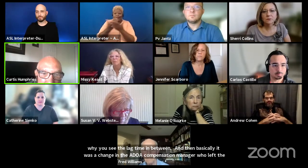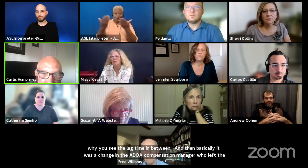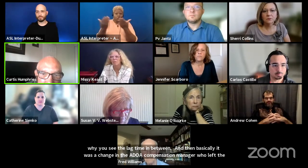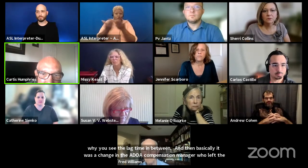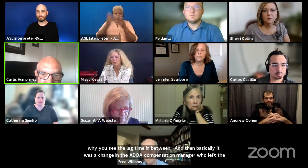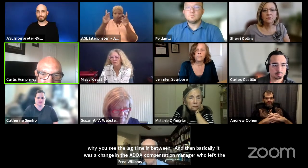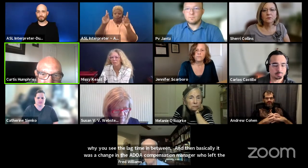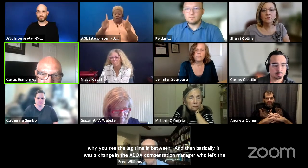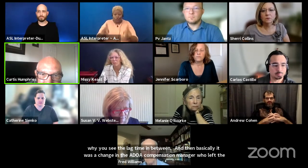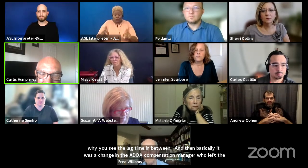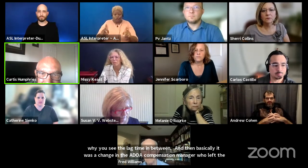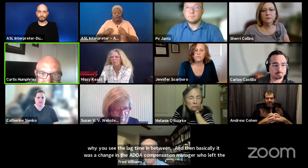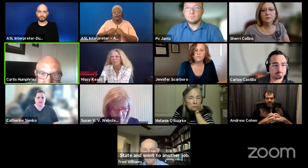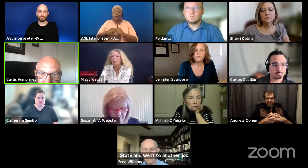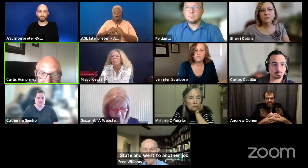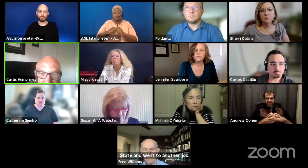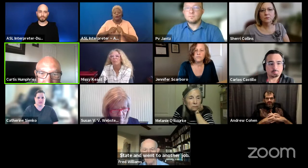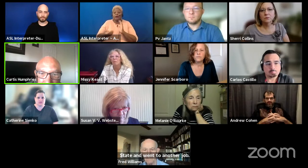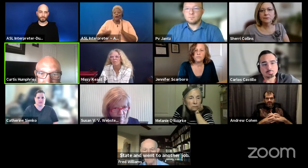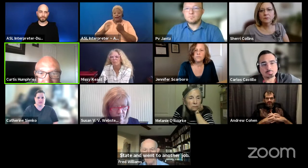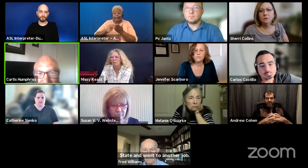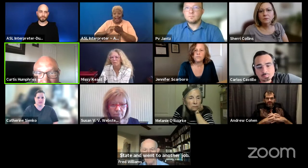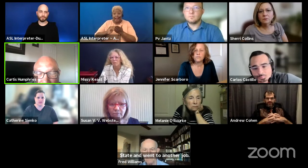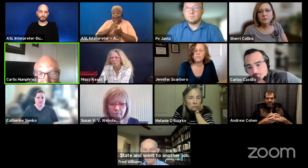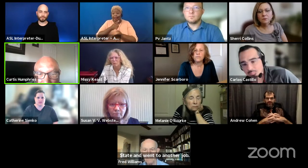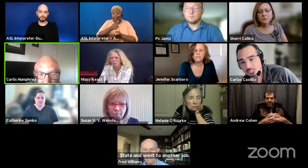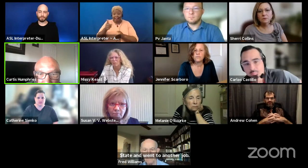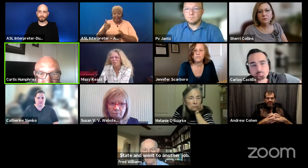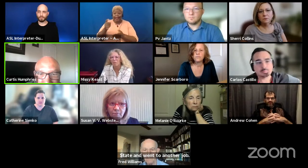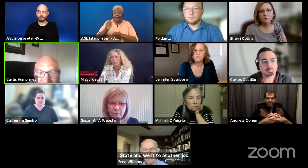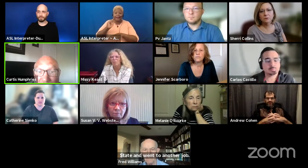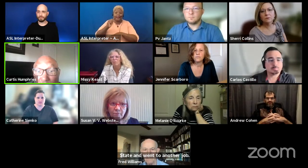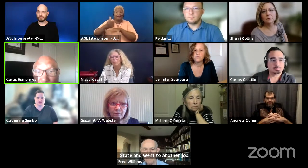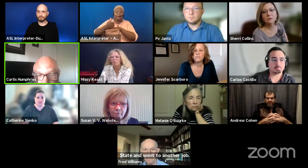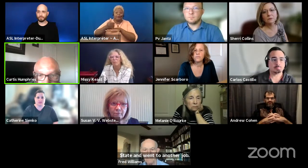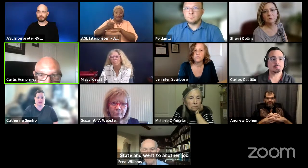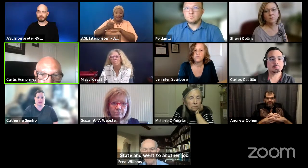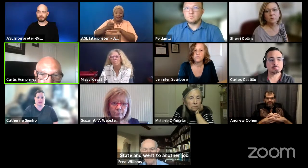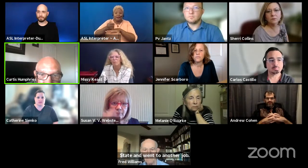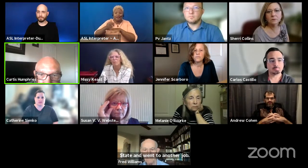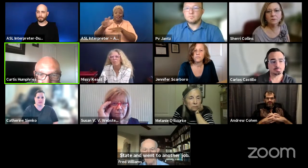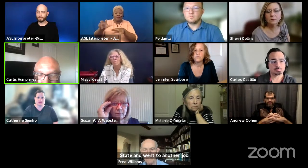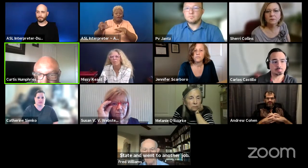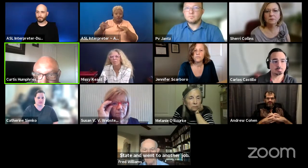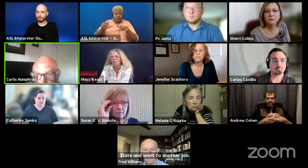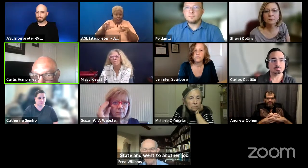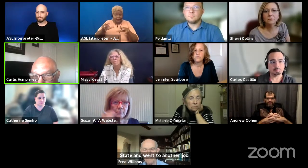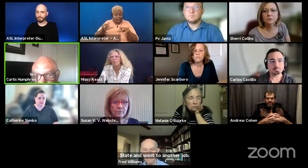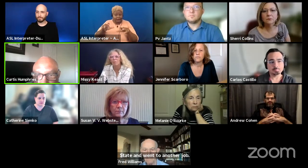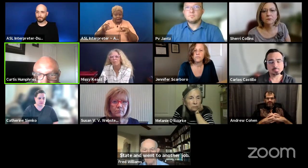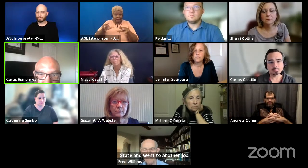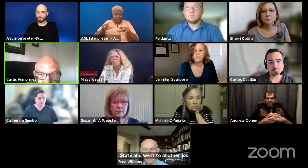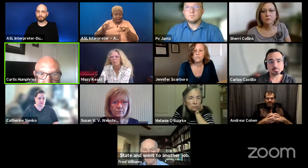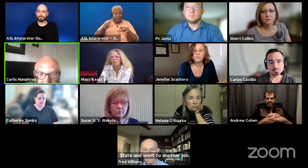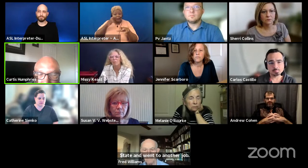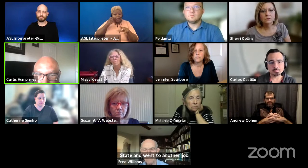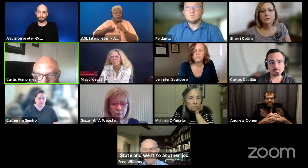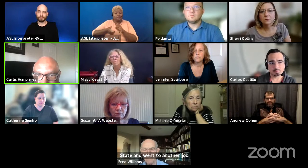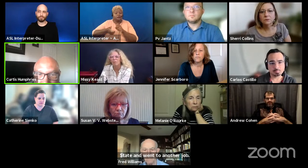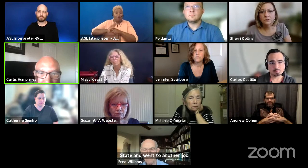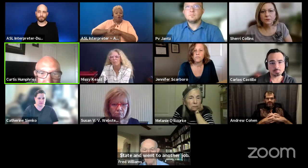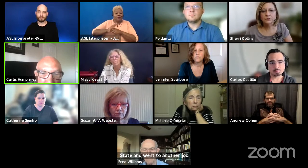person. And again, that's when they implemented the freeze on as we went into COVID